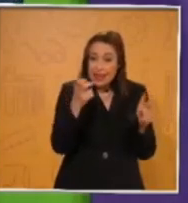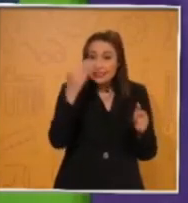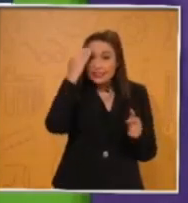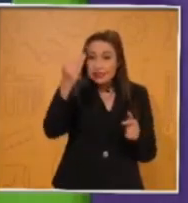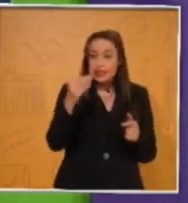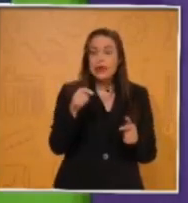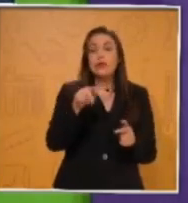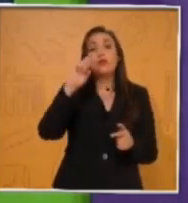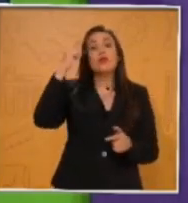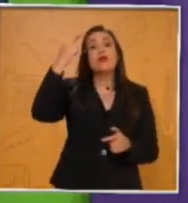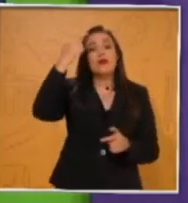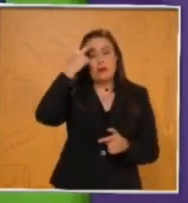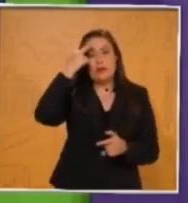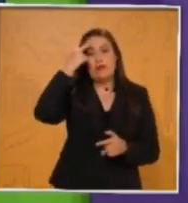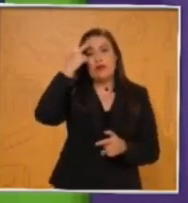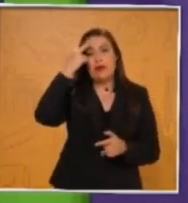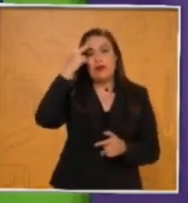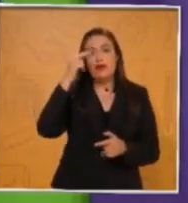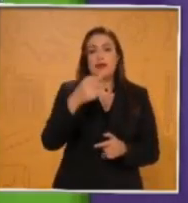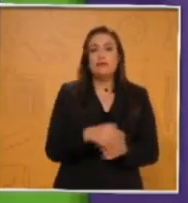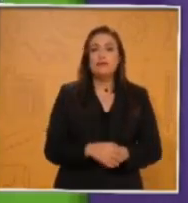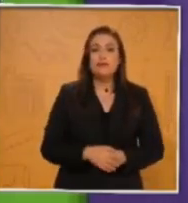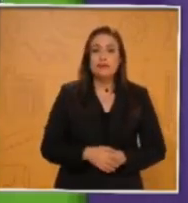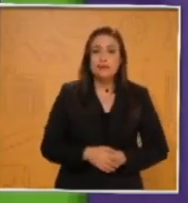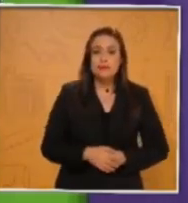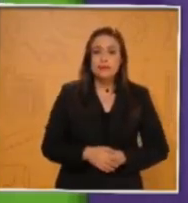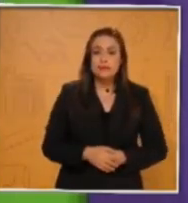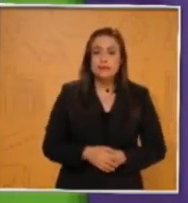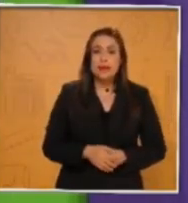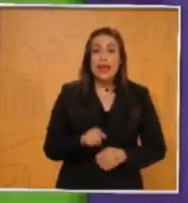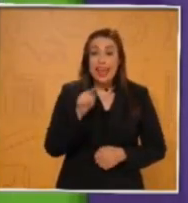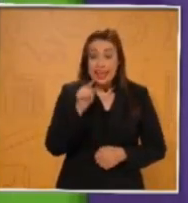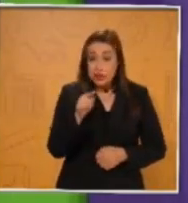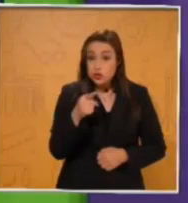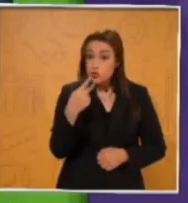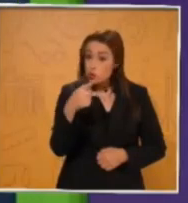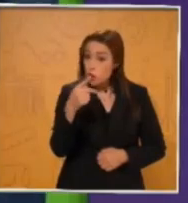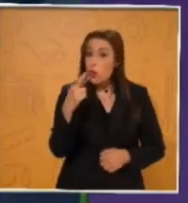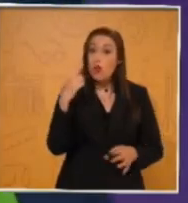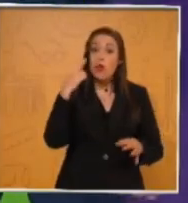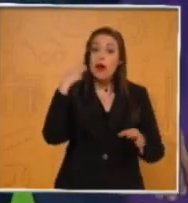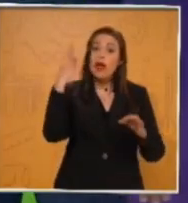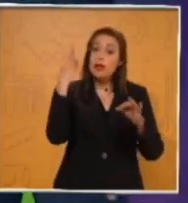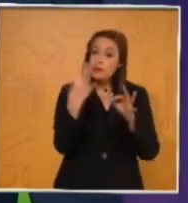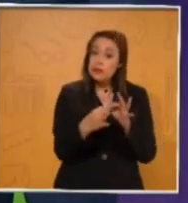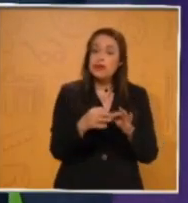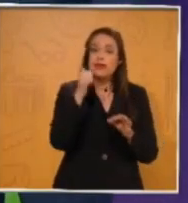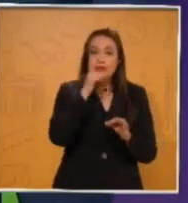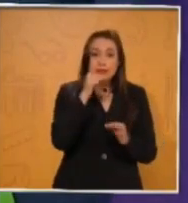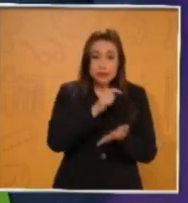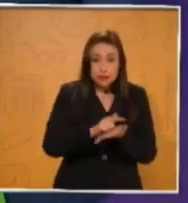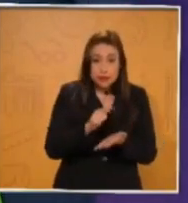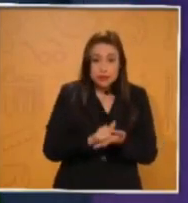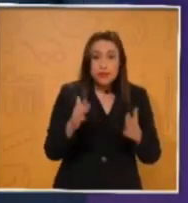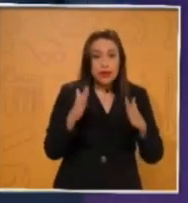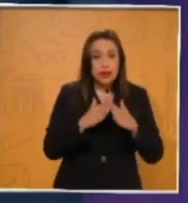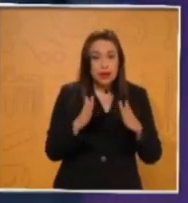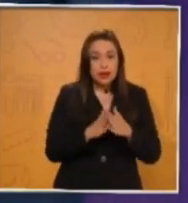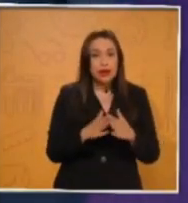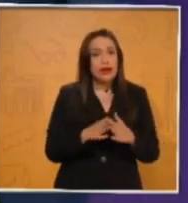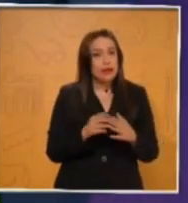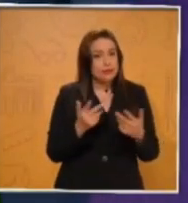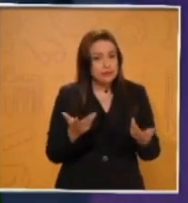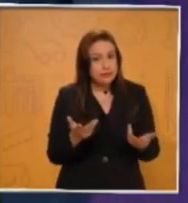remember, boys, can we have this responsibility to clean our home? Last